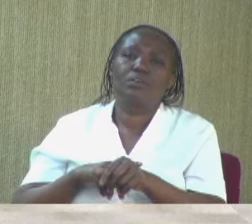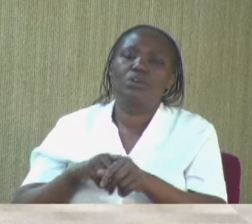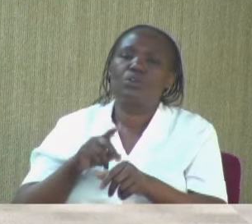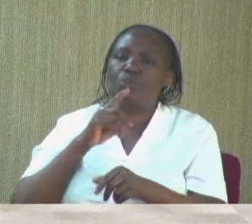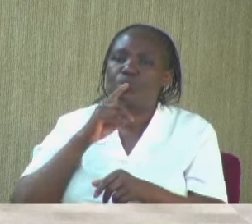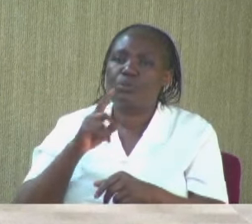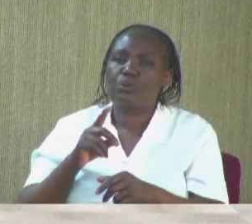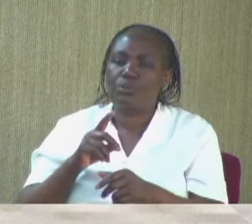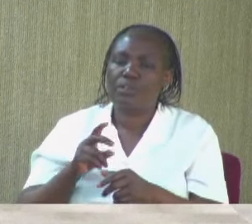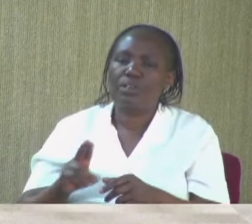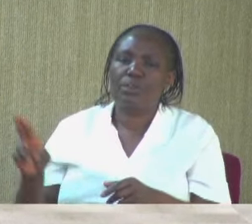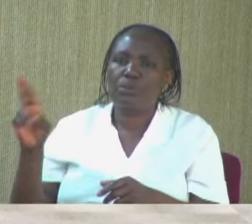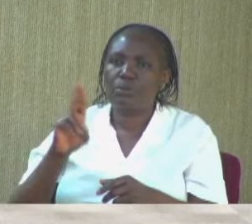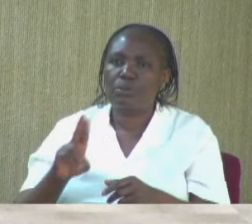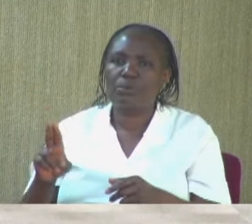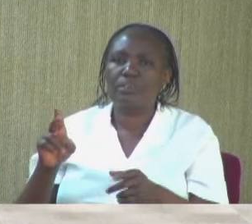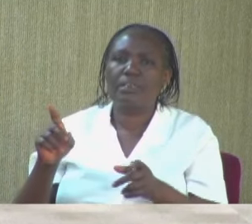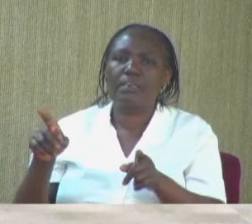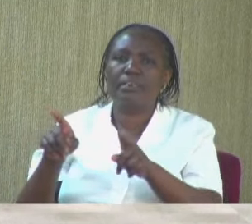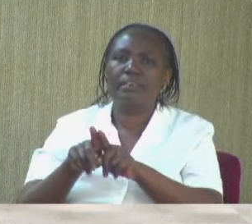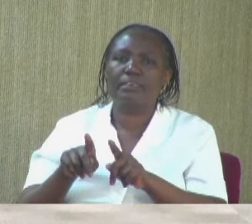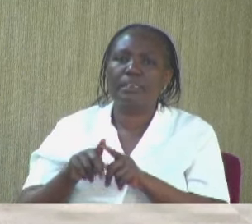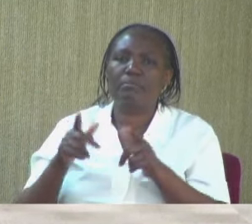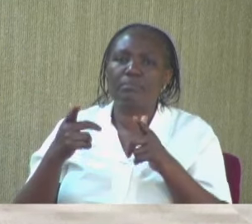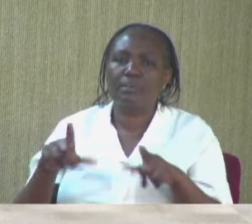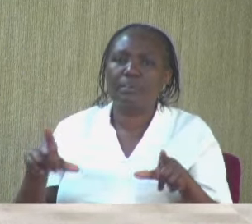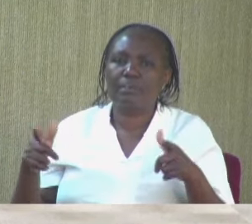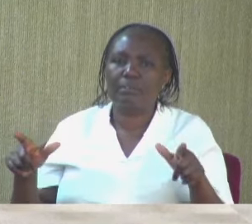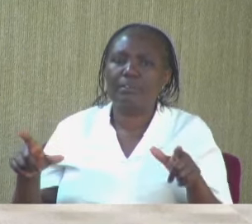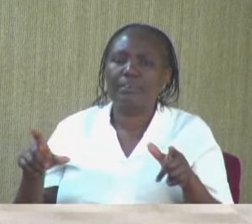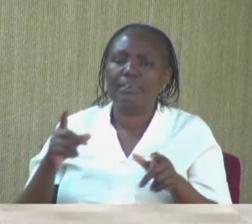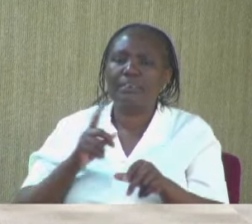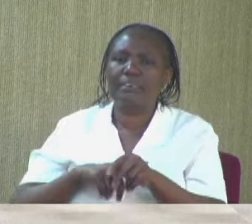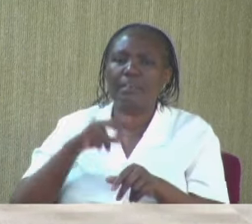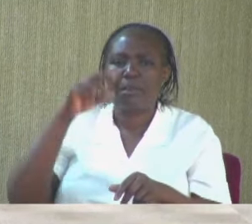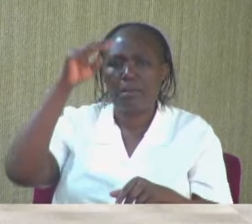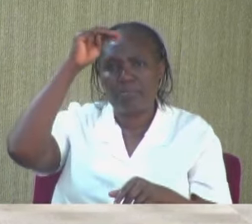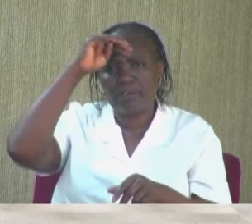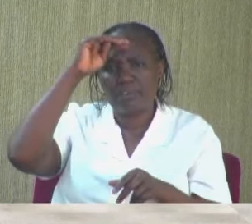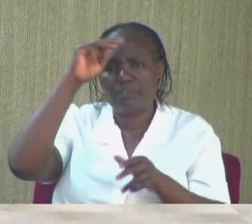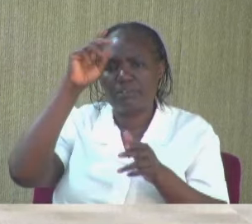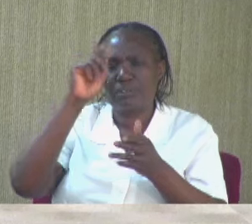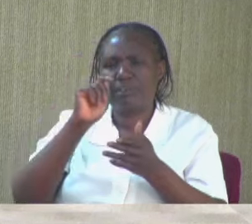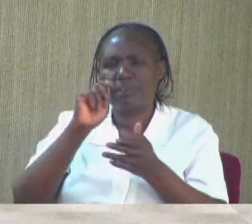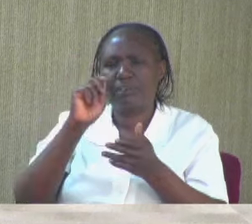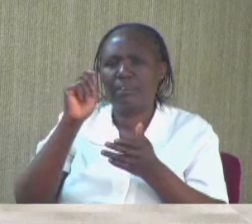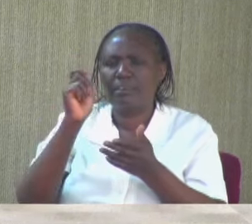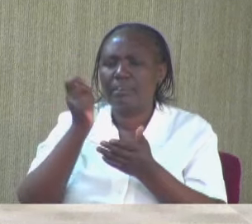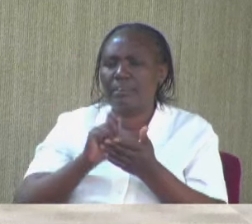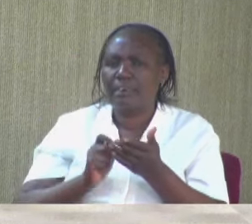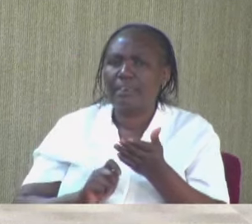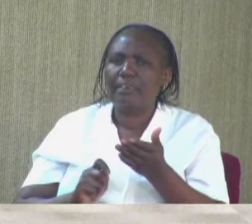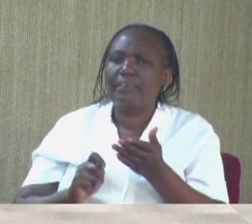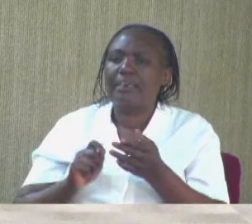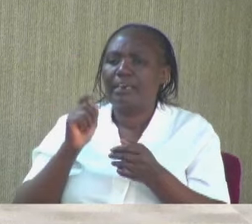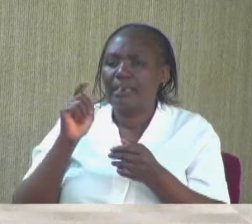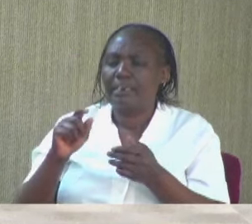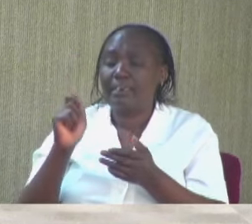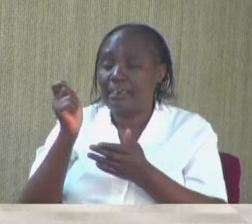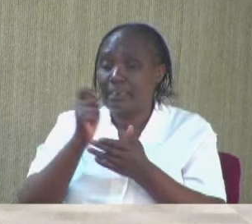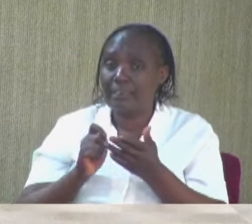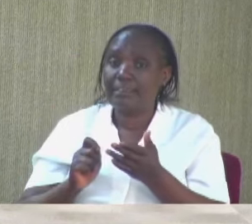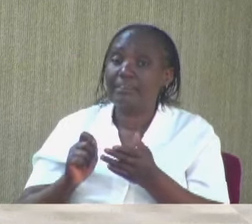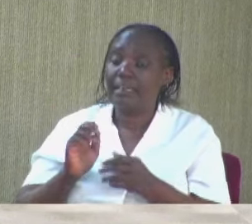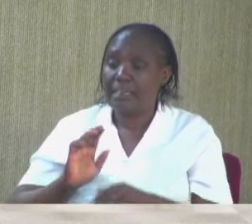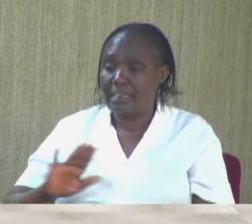in literature. And when Matthew is writing, you will notice that Matthew will be giving credit for his sources. For example,